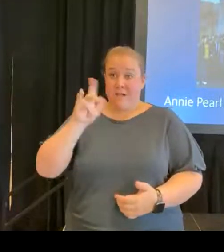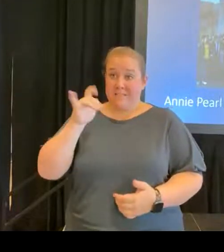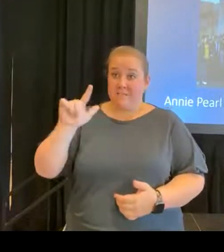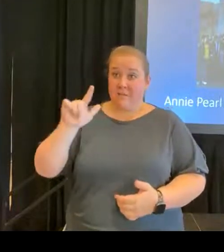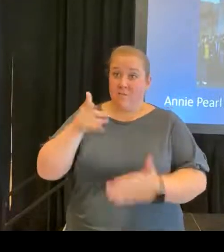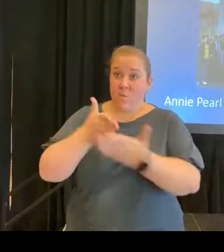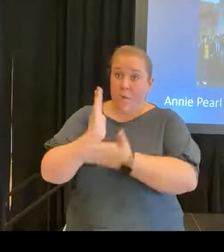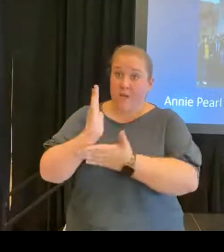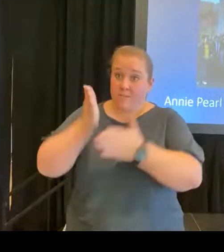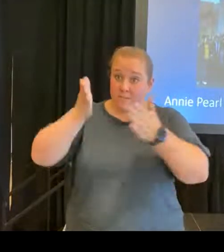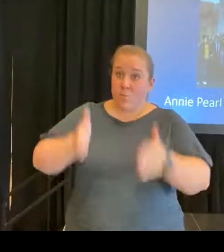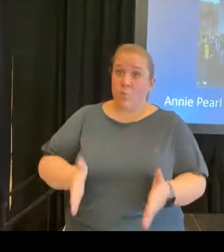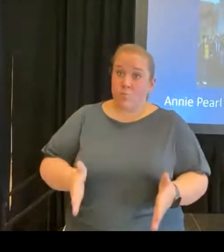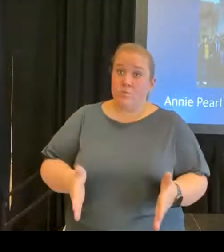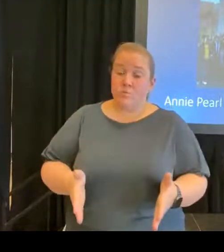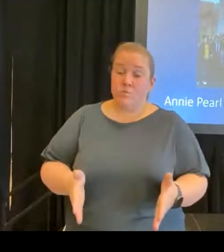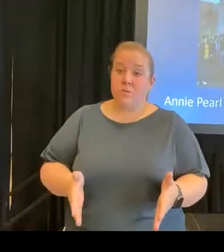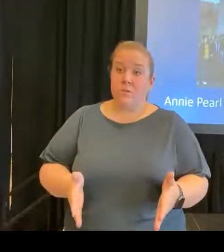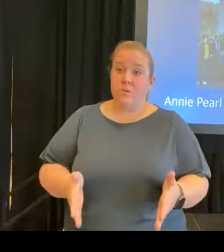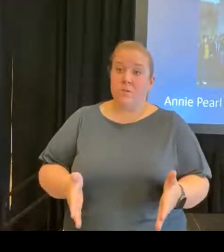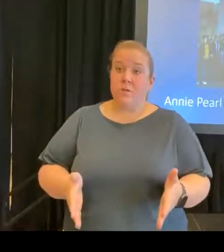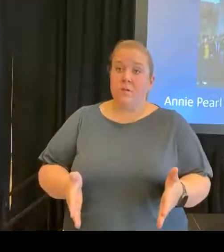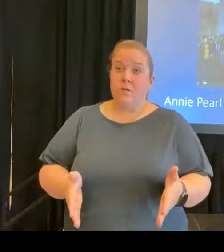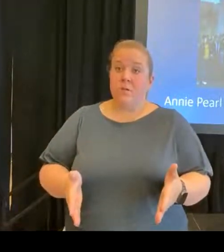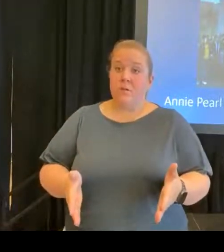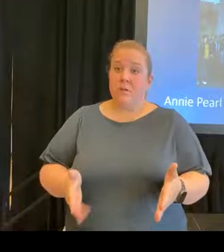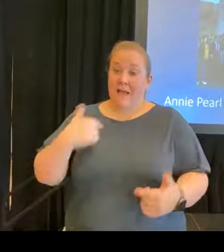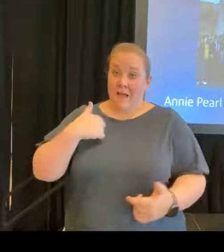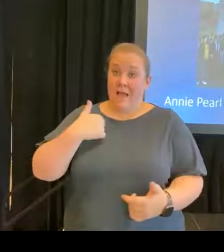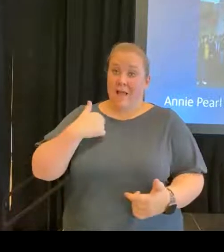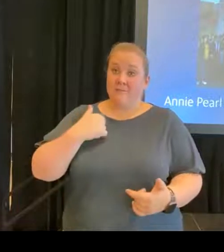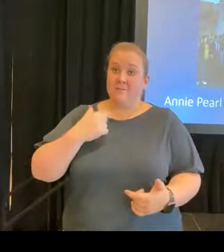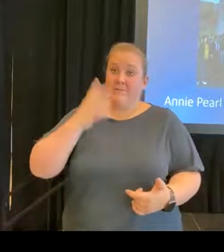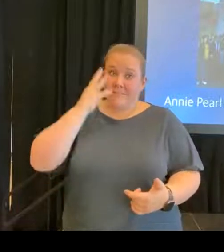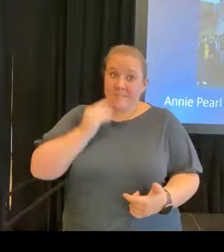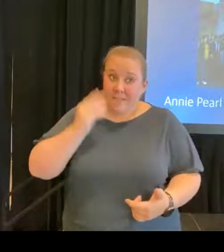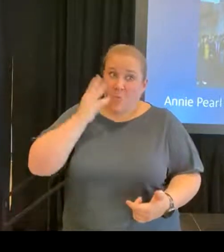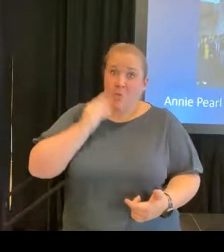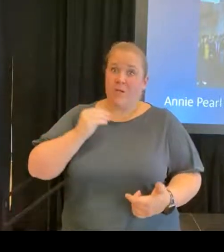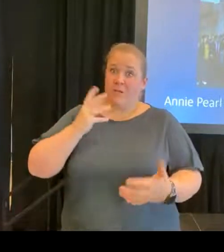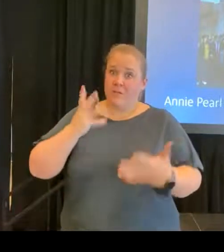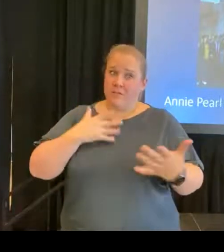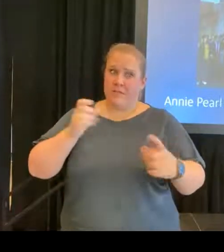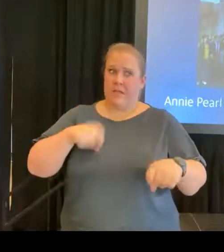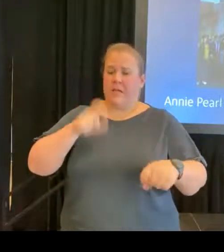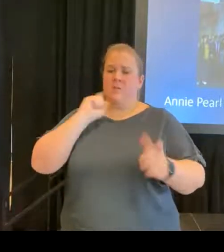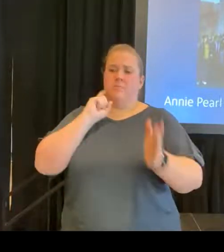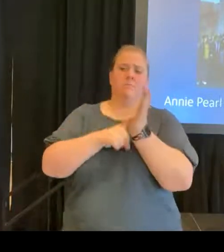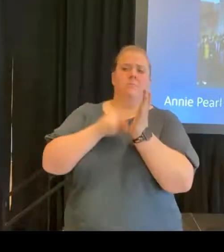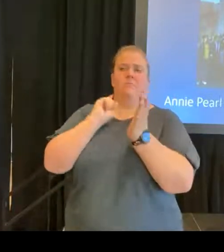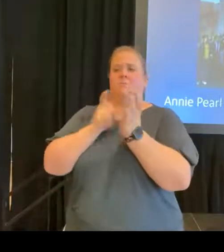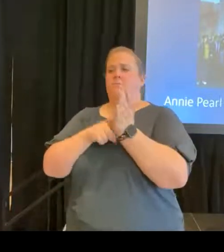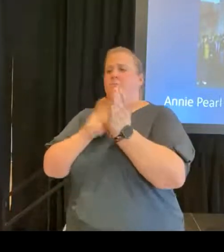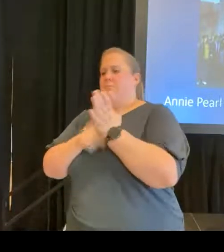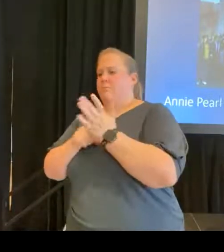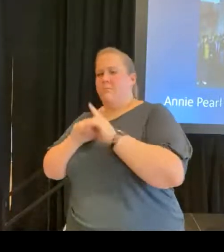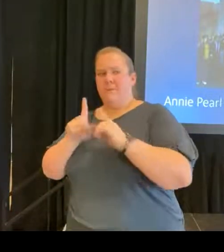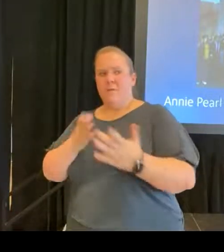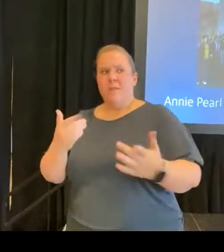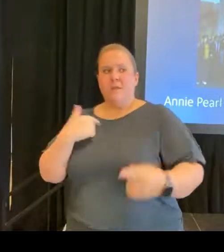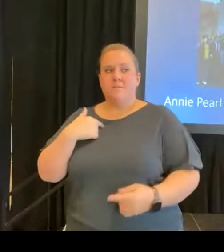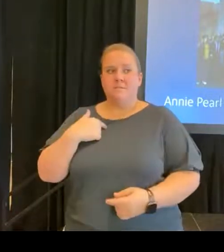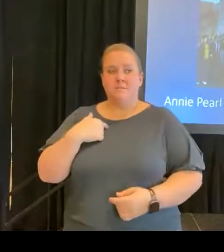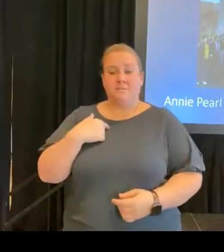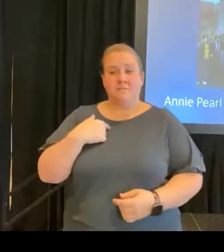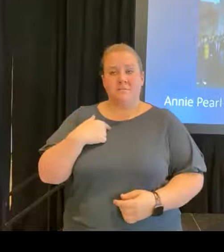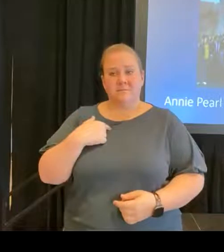rights person who experienced and are able to detect certain things, I should have been